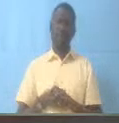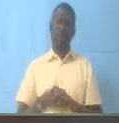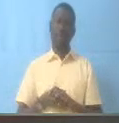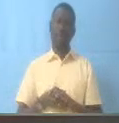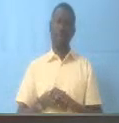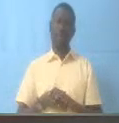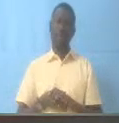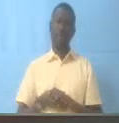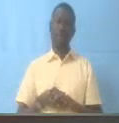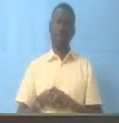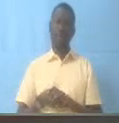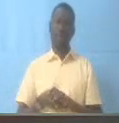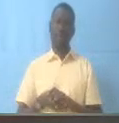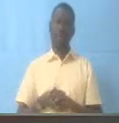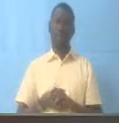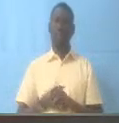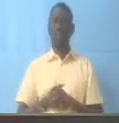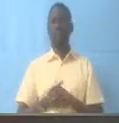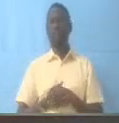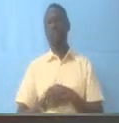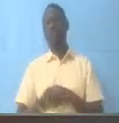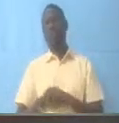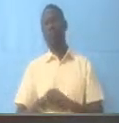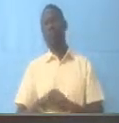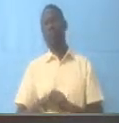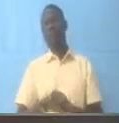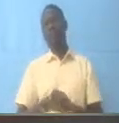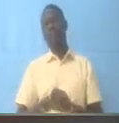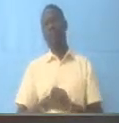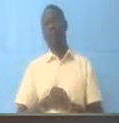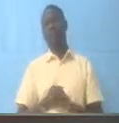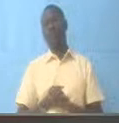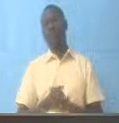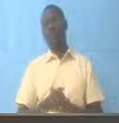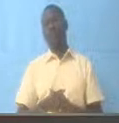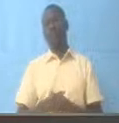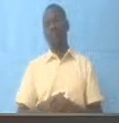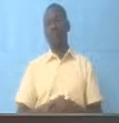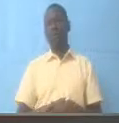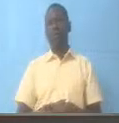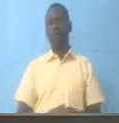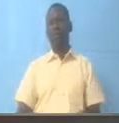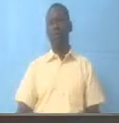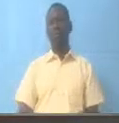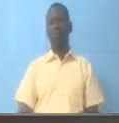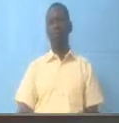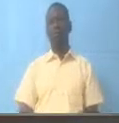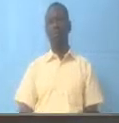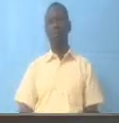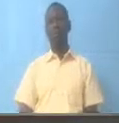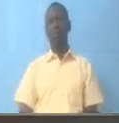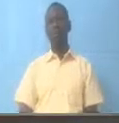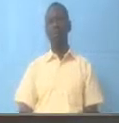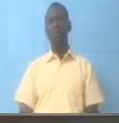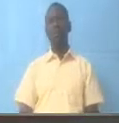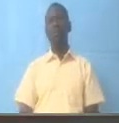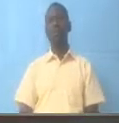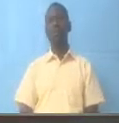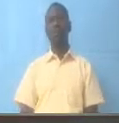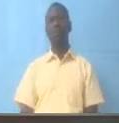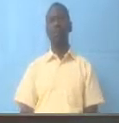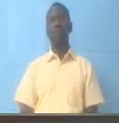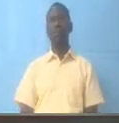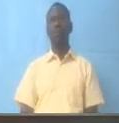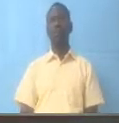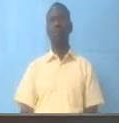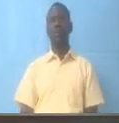ak atte gi ndax leeraloon nga ko ne lim bañ pour nangoo tegu li nga xam ne moom lañ def taalibe